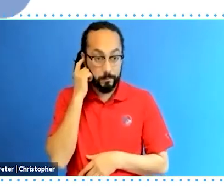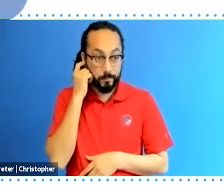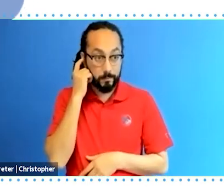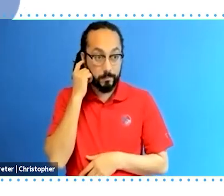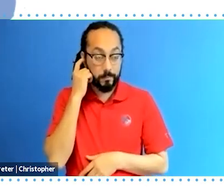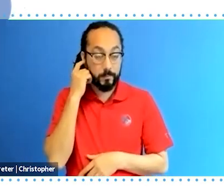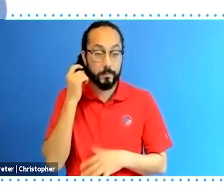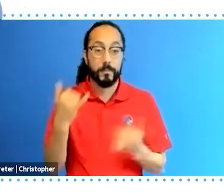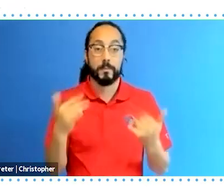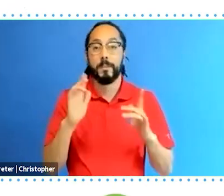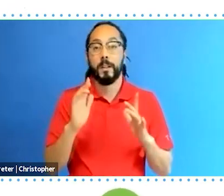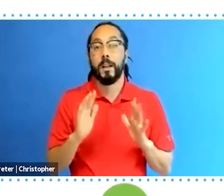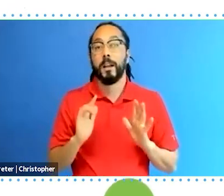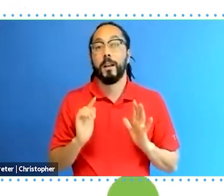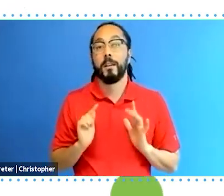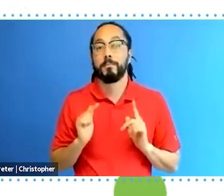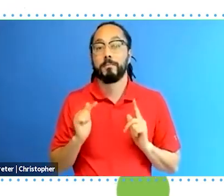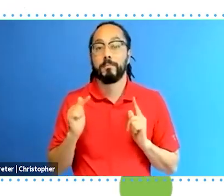hand this over a little bit.